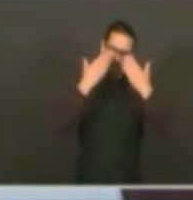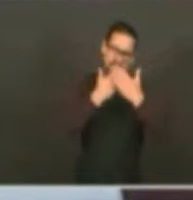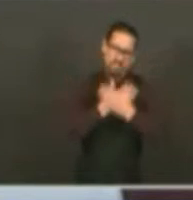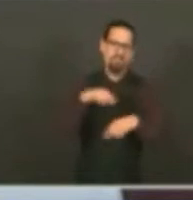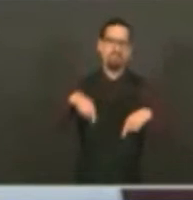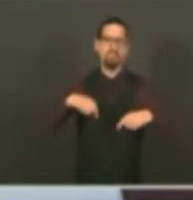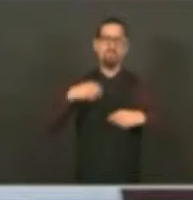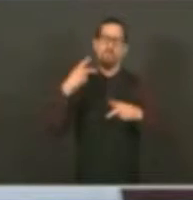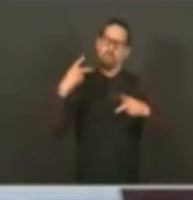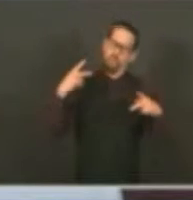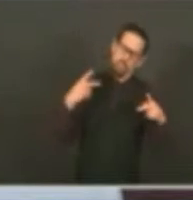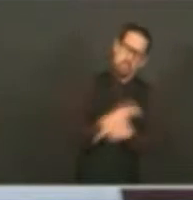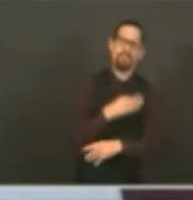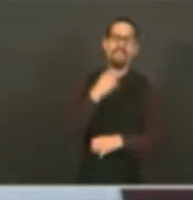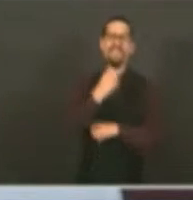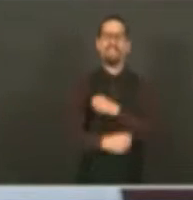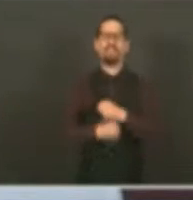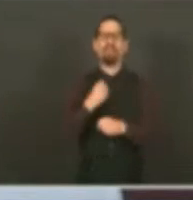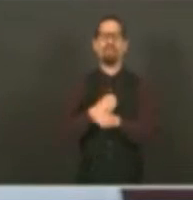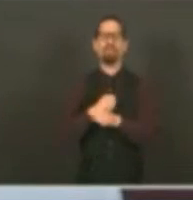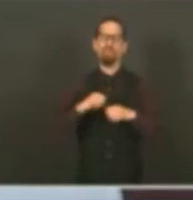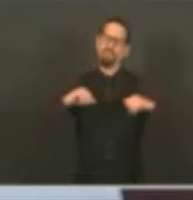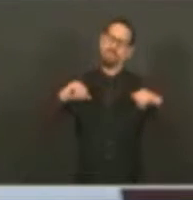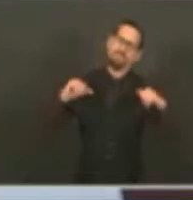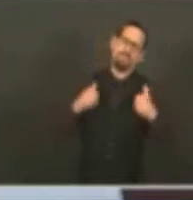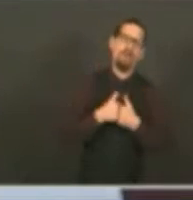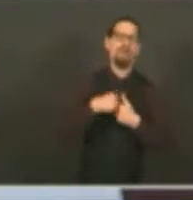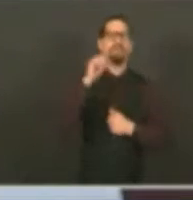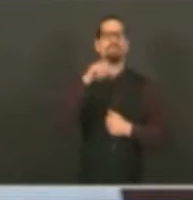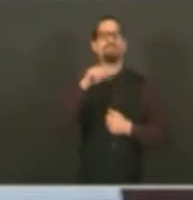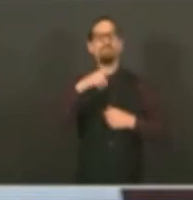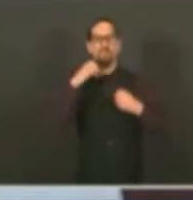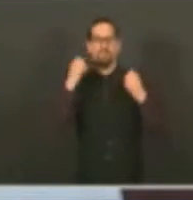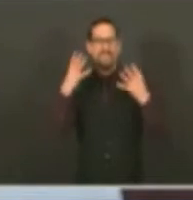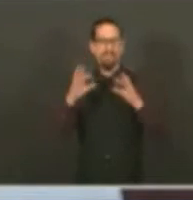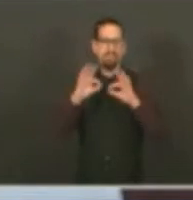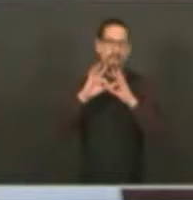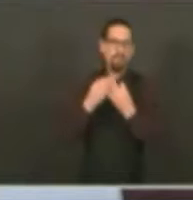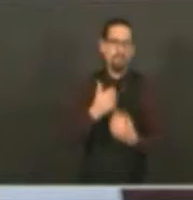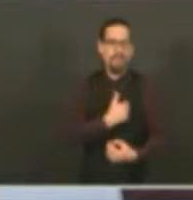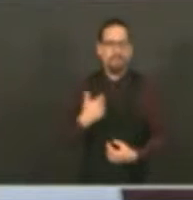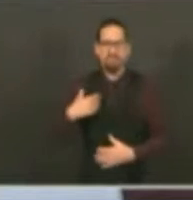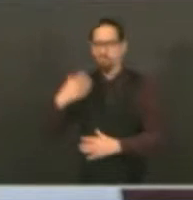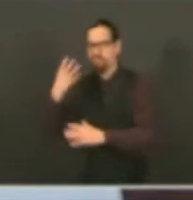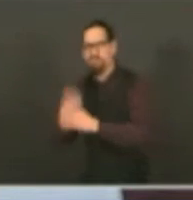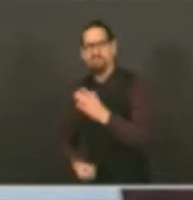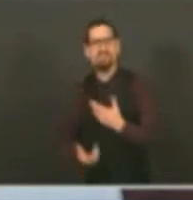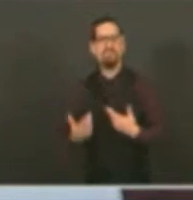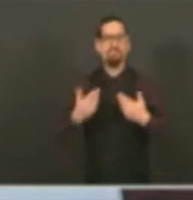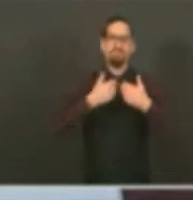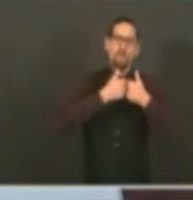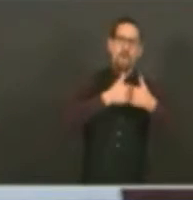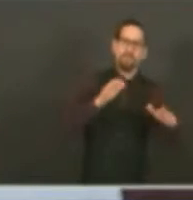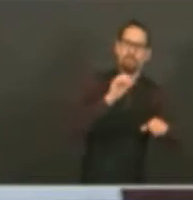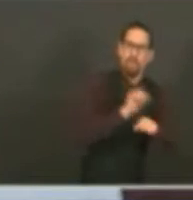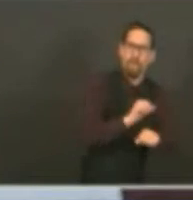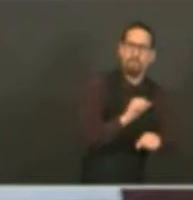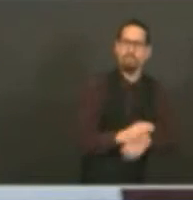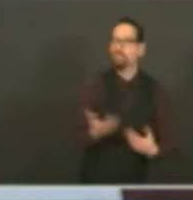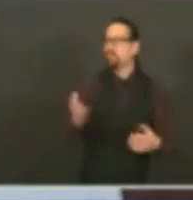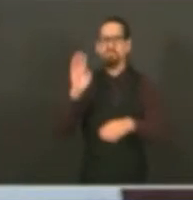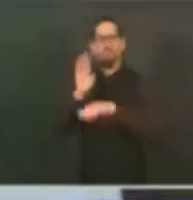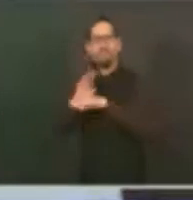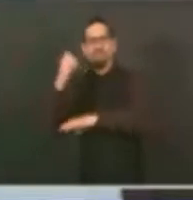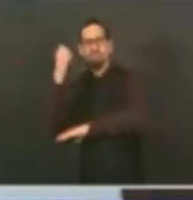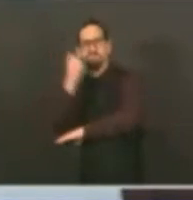people. If you lost a loved one, if you lost your job, if you're about to lose your business, there's a lot of darkness. There's a lot